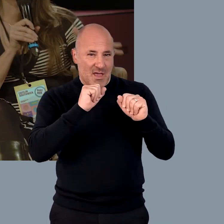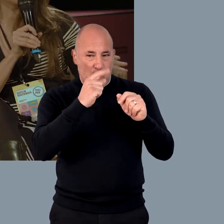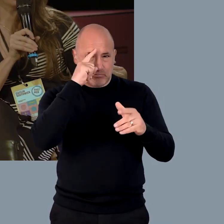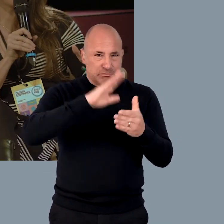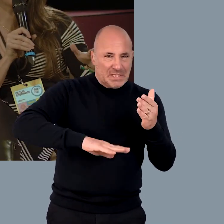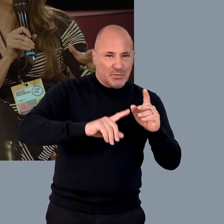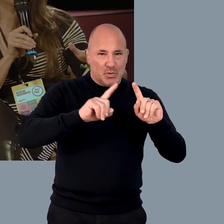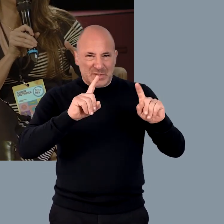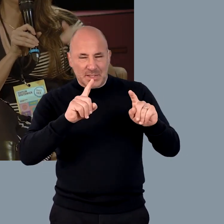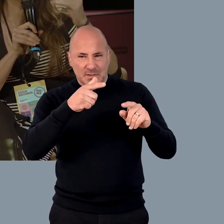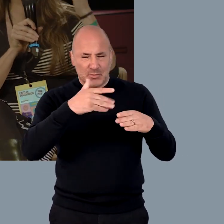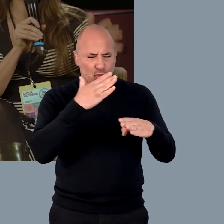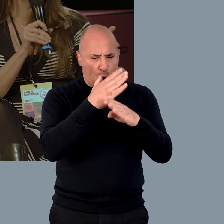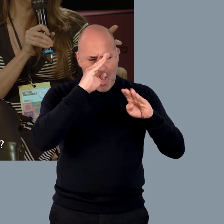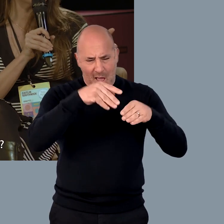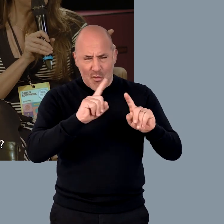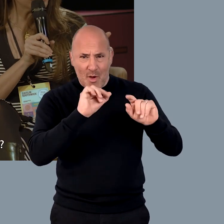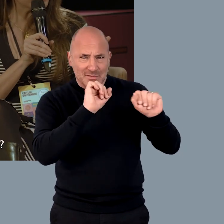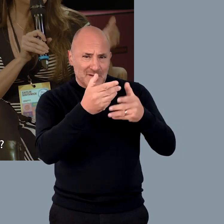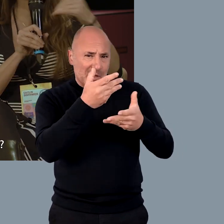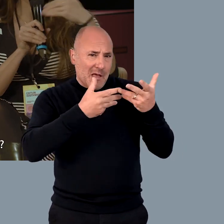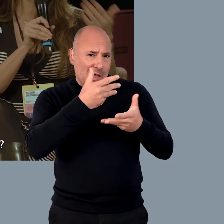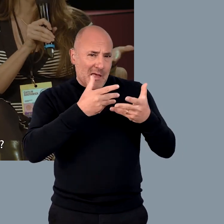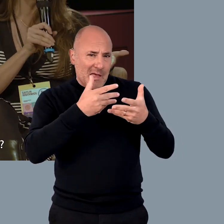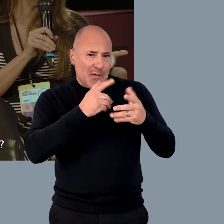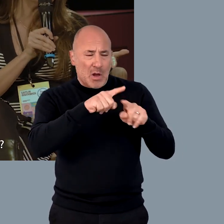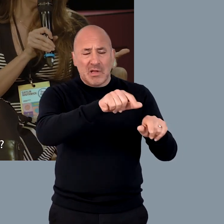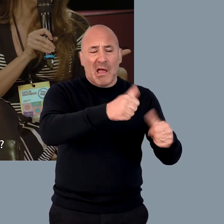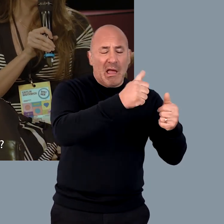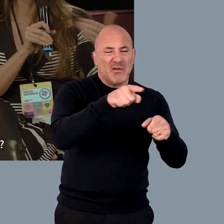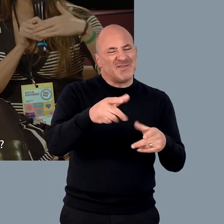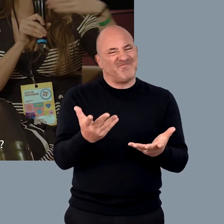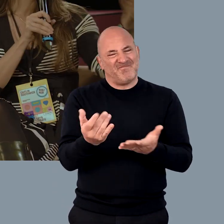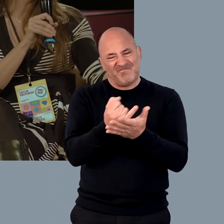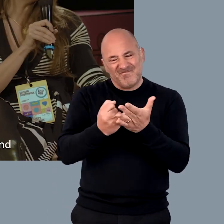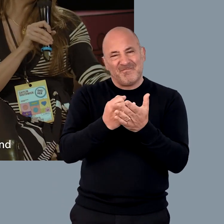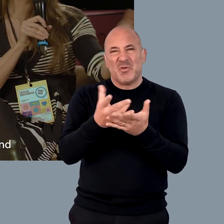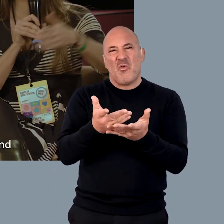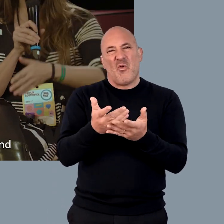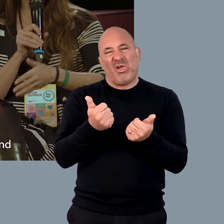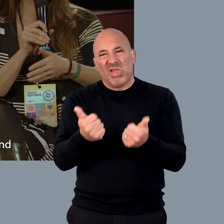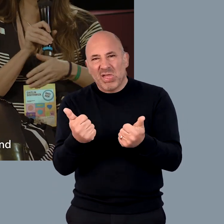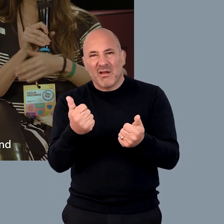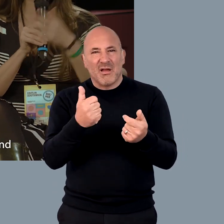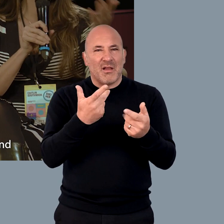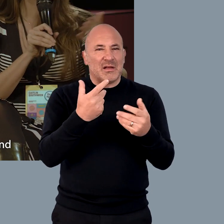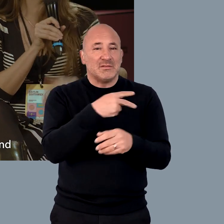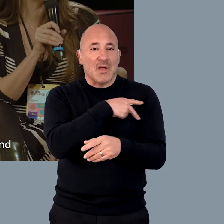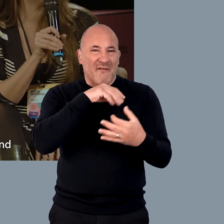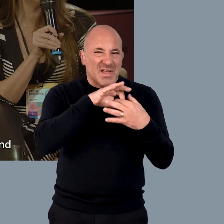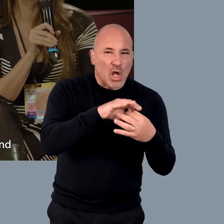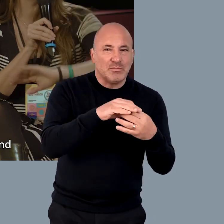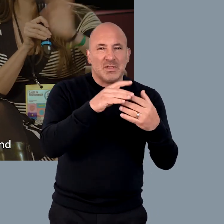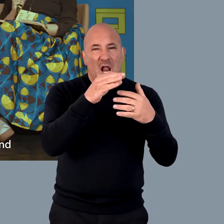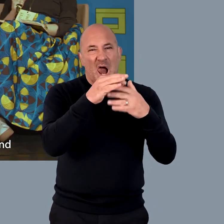the groundwork a little bit for, your experience there, what kind of things you were working on, what was working, what wasn't working,